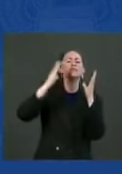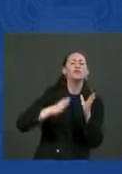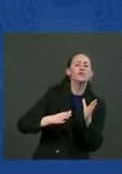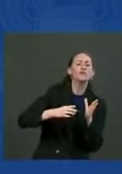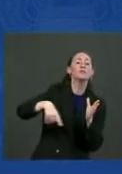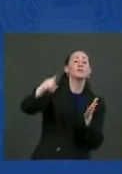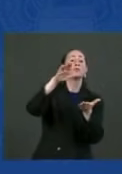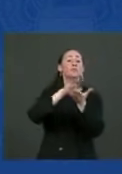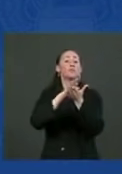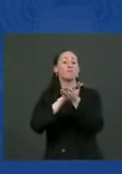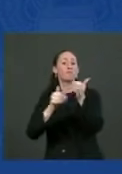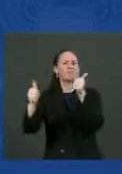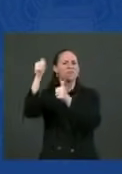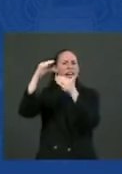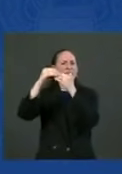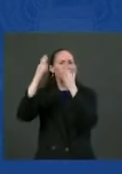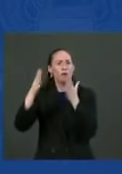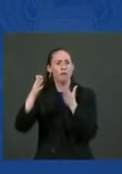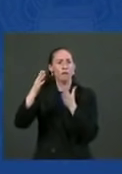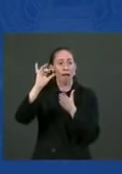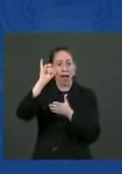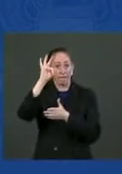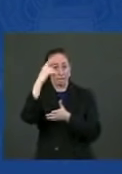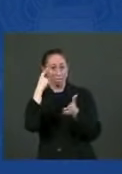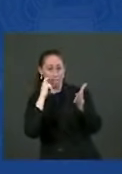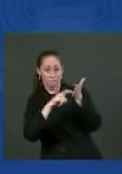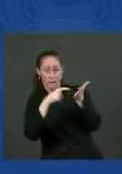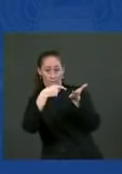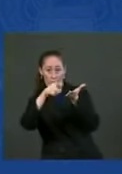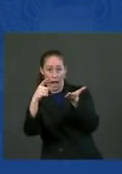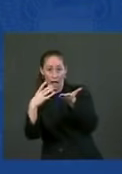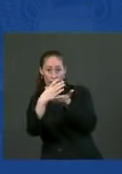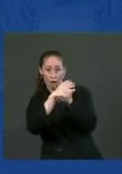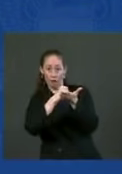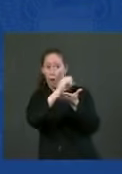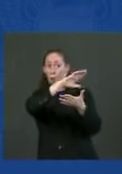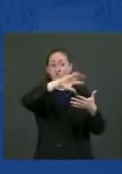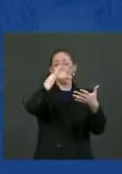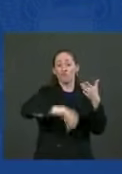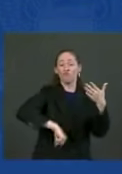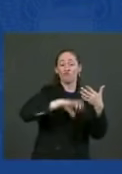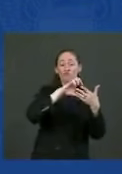thing, we will have that pay restored by the federal government